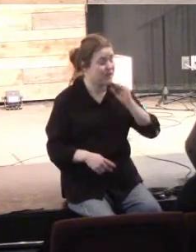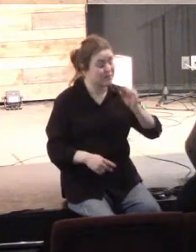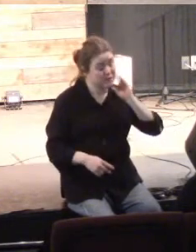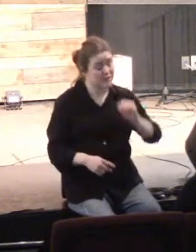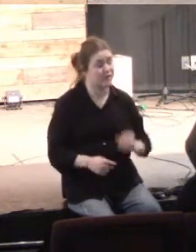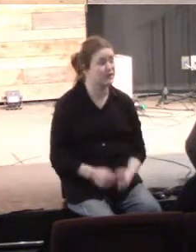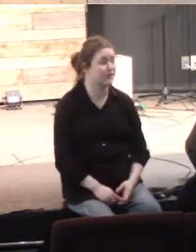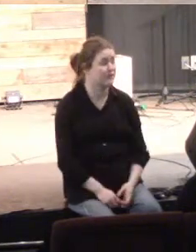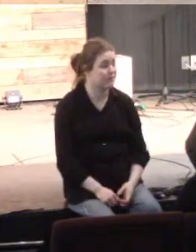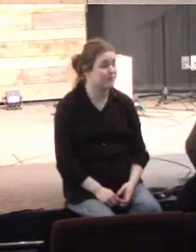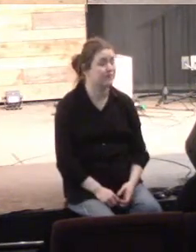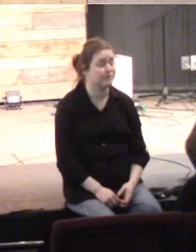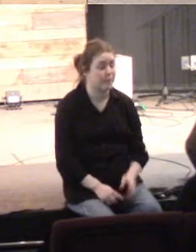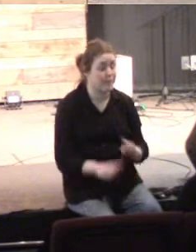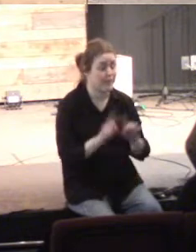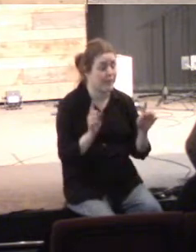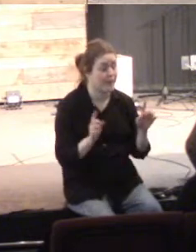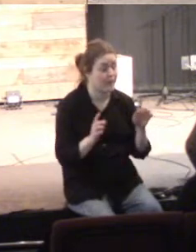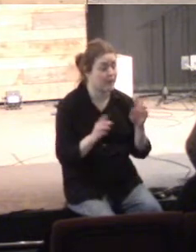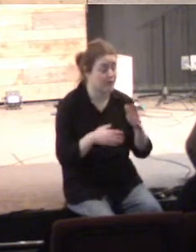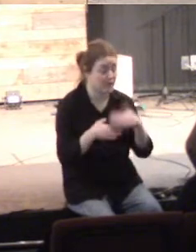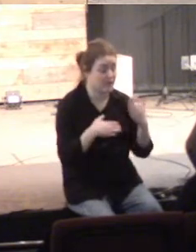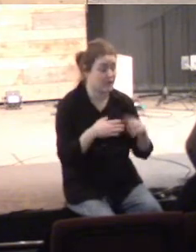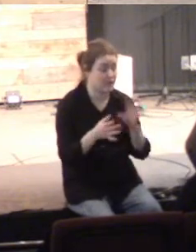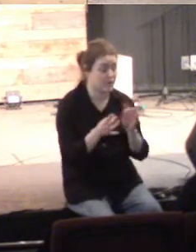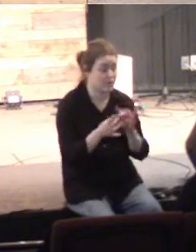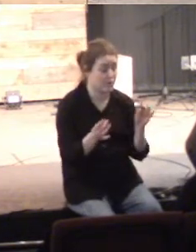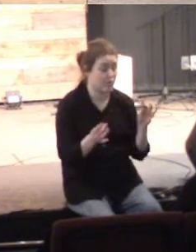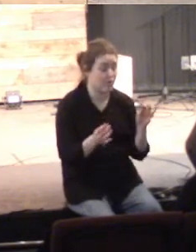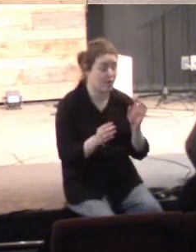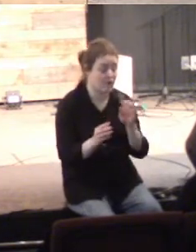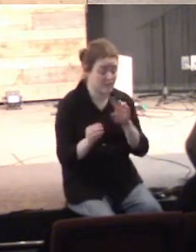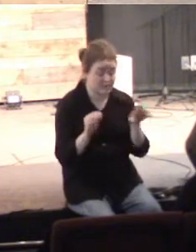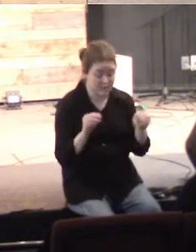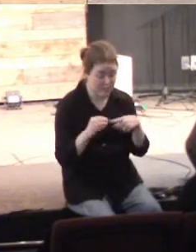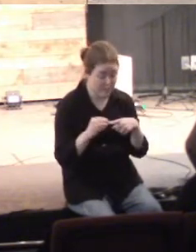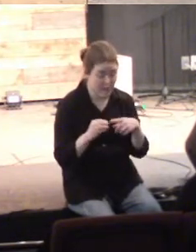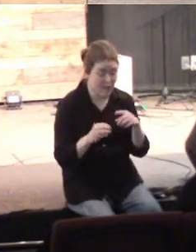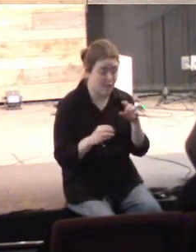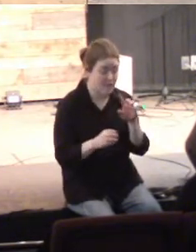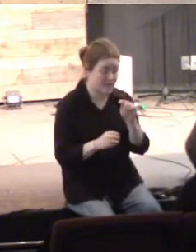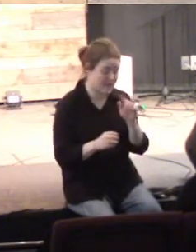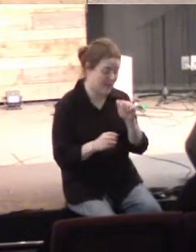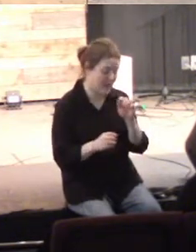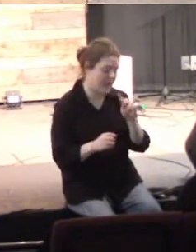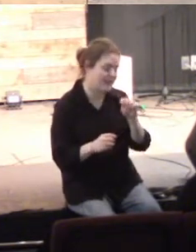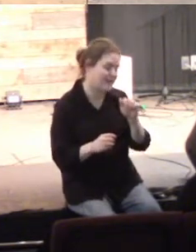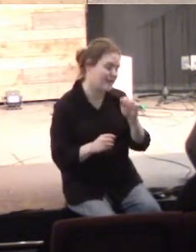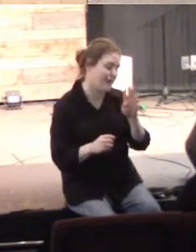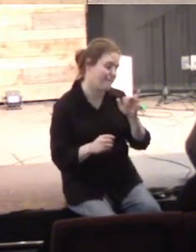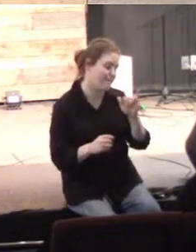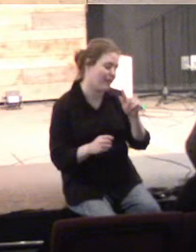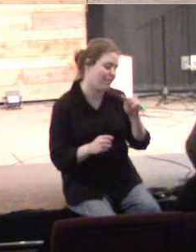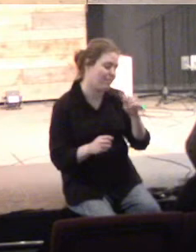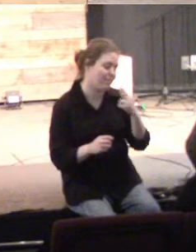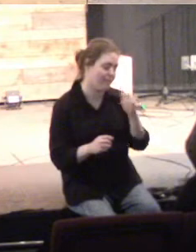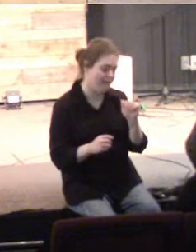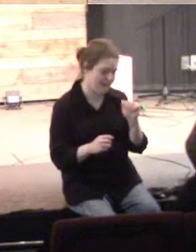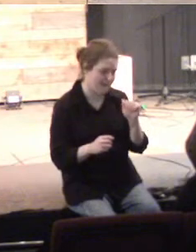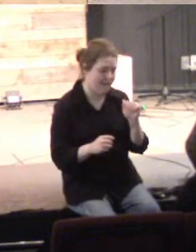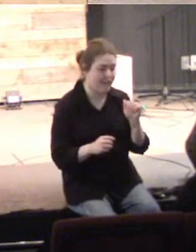But the next story is about Tabitha. And this is an awesome story. Because this is the first